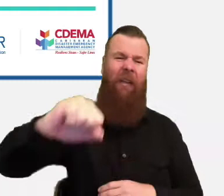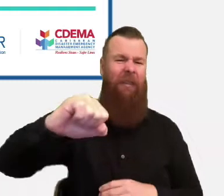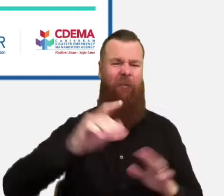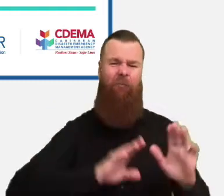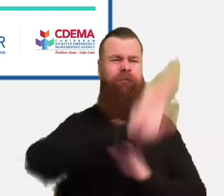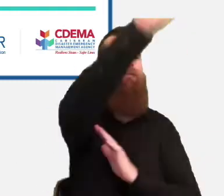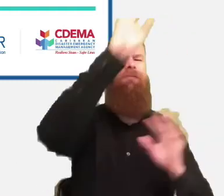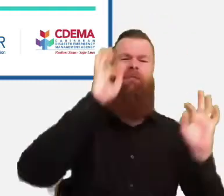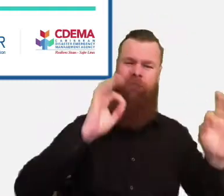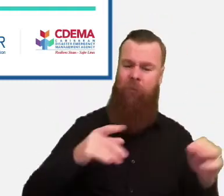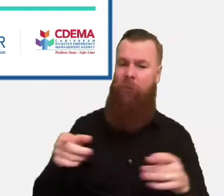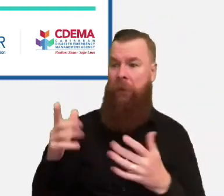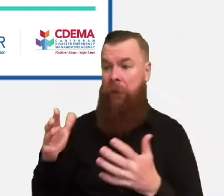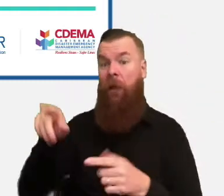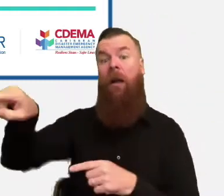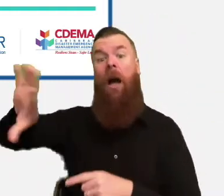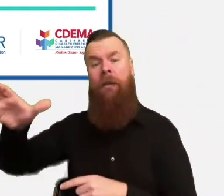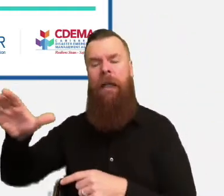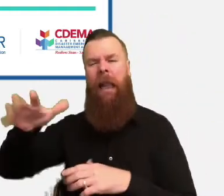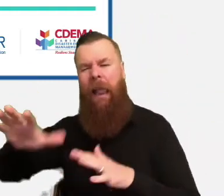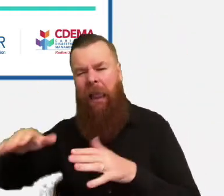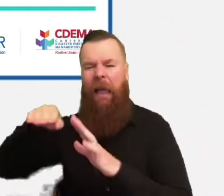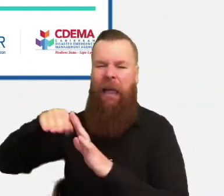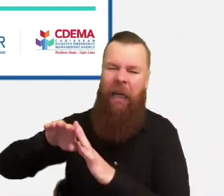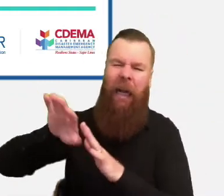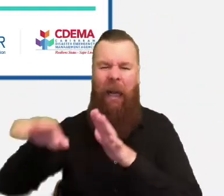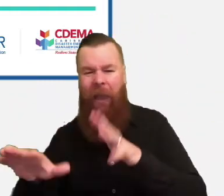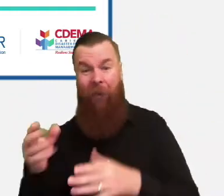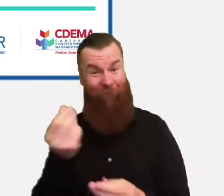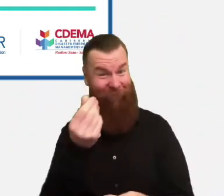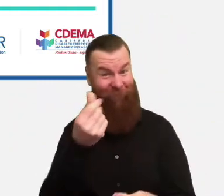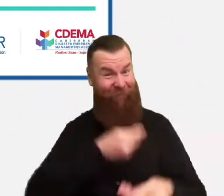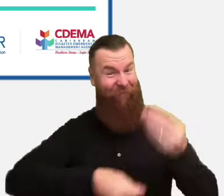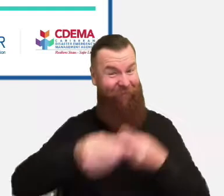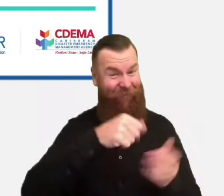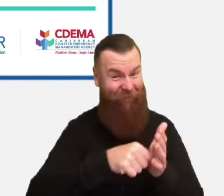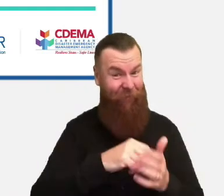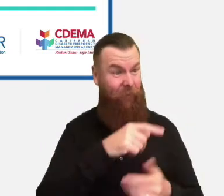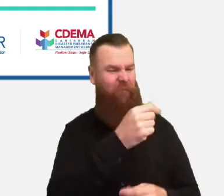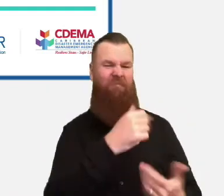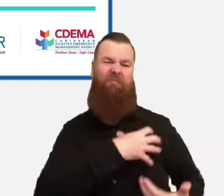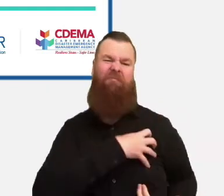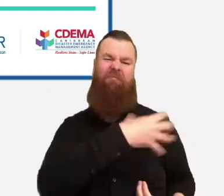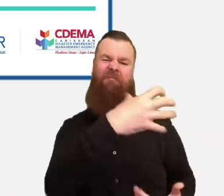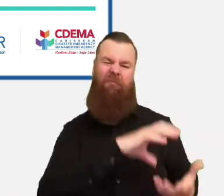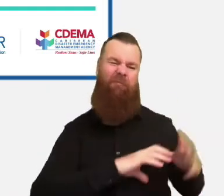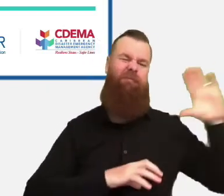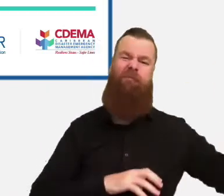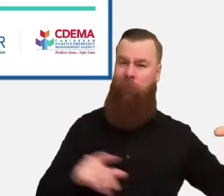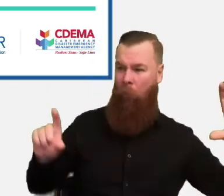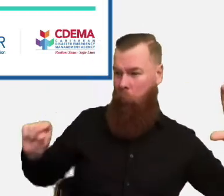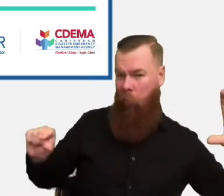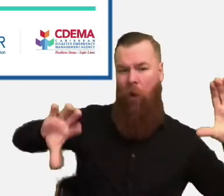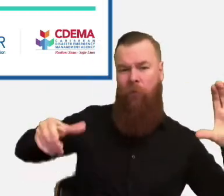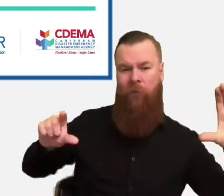they will allow to be interrupted. Some nations will aim to have no outages at all, so critical services continue